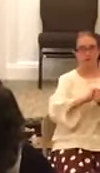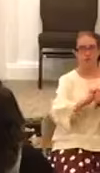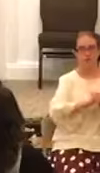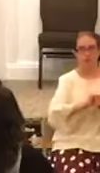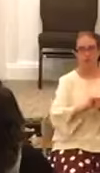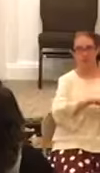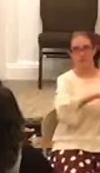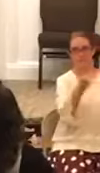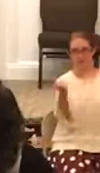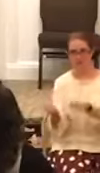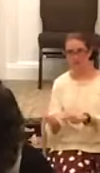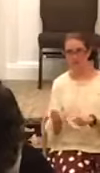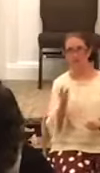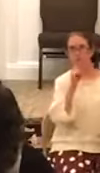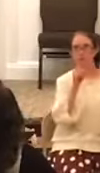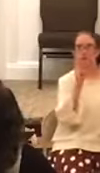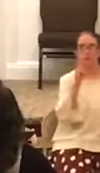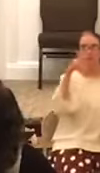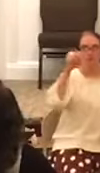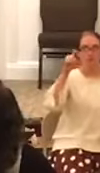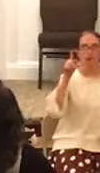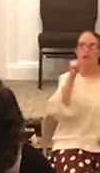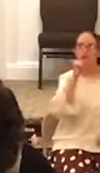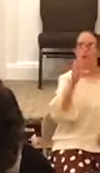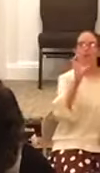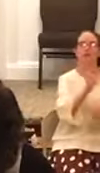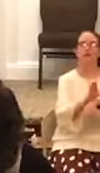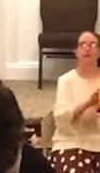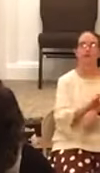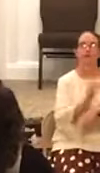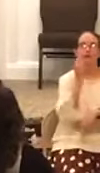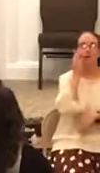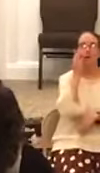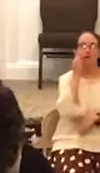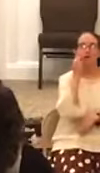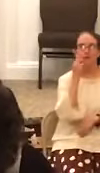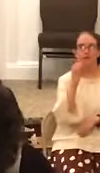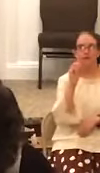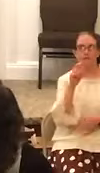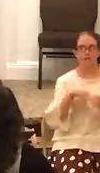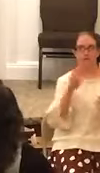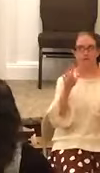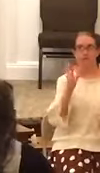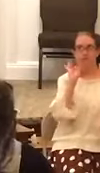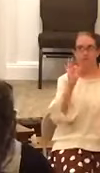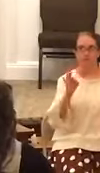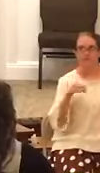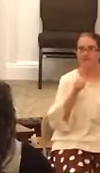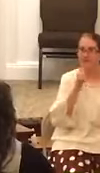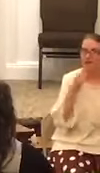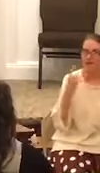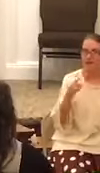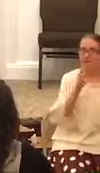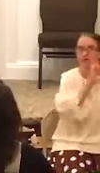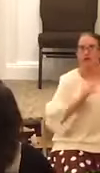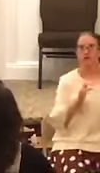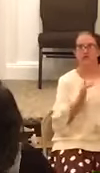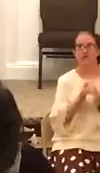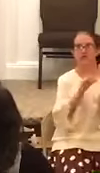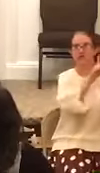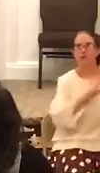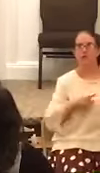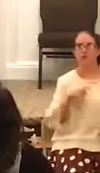or baptized with pure water. Paul told the Corinthian church in 2 Corinthians chapter 4, verse 5, we preach our, not ourselves, but Christ Jesus the